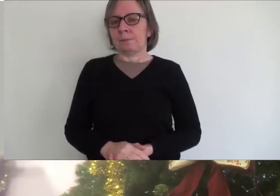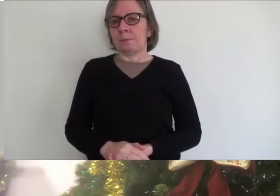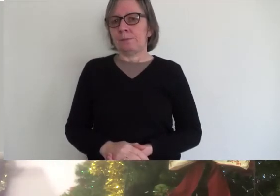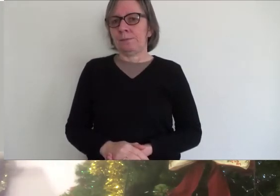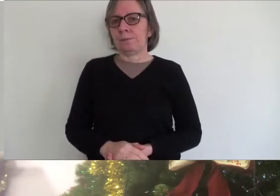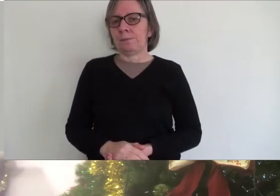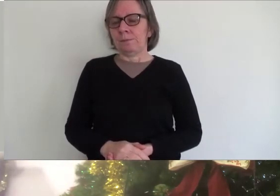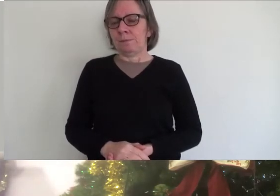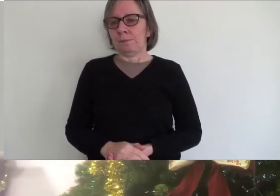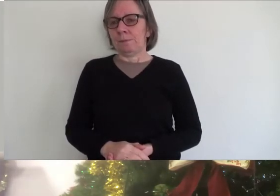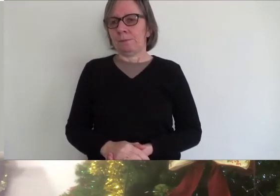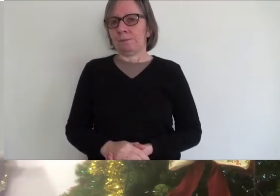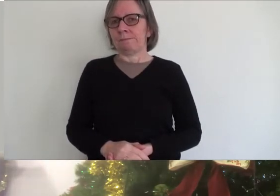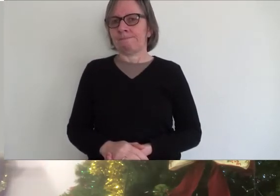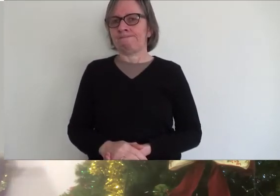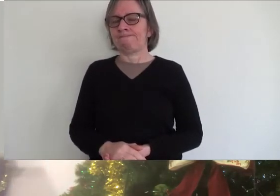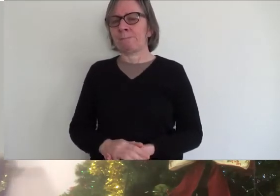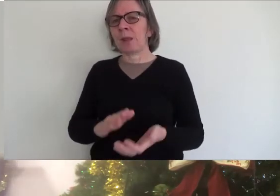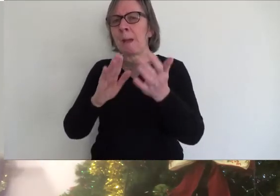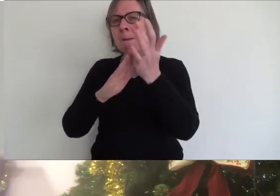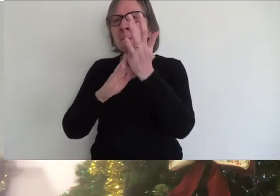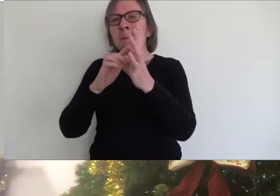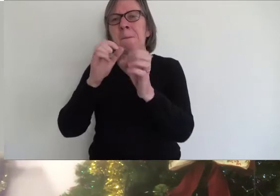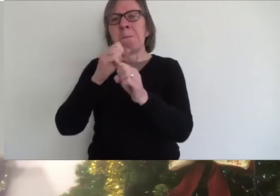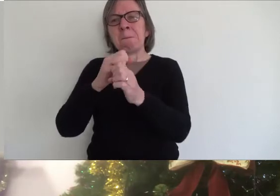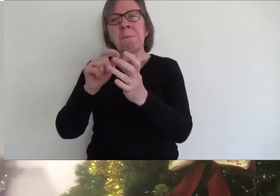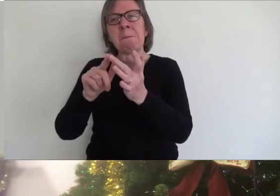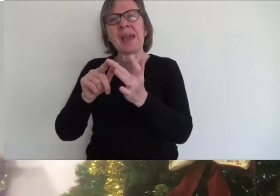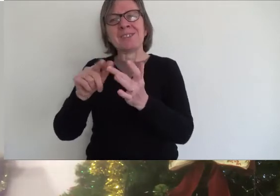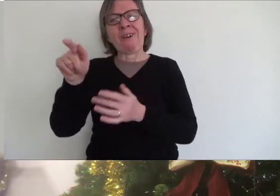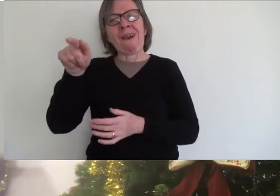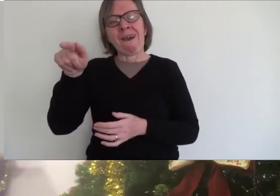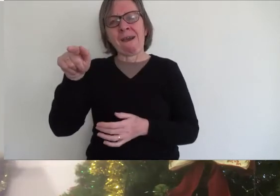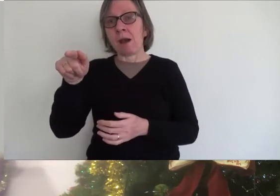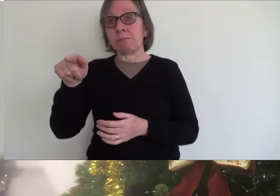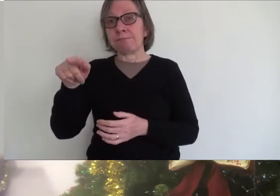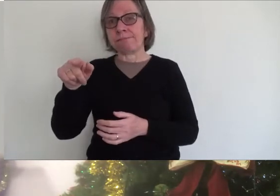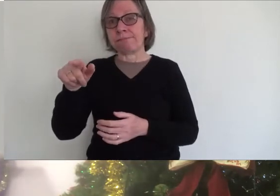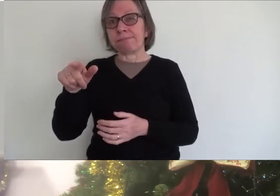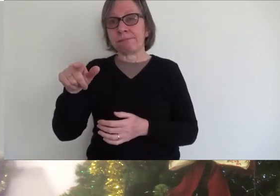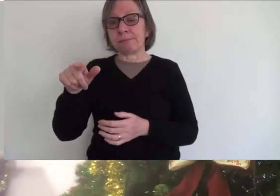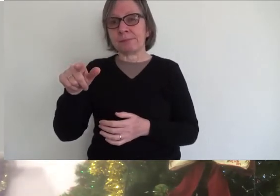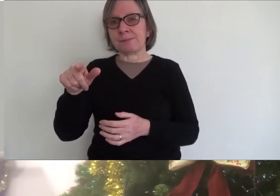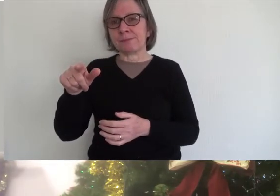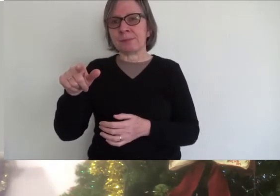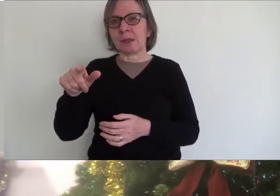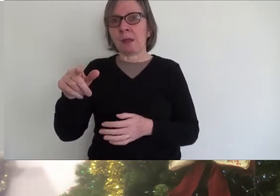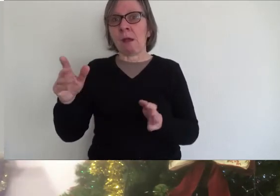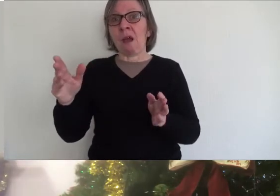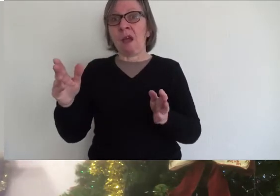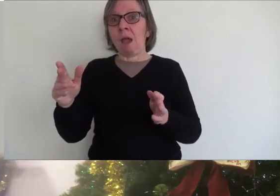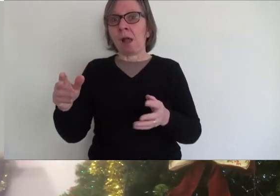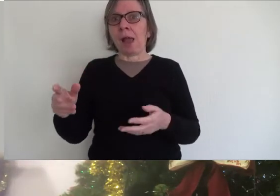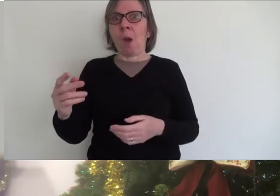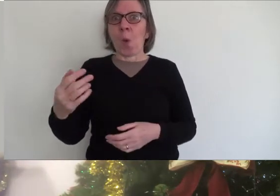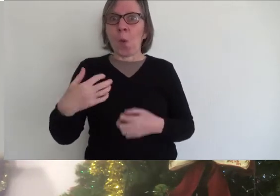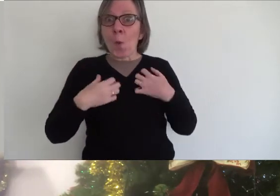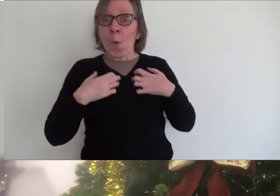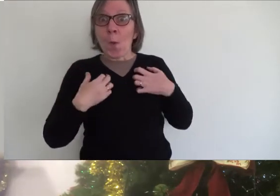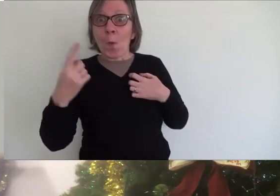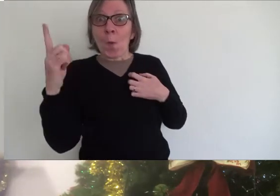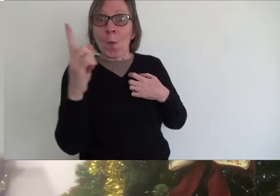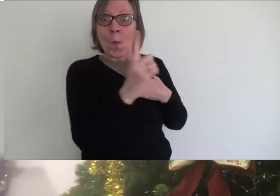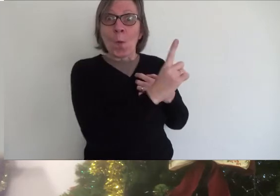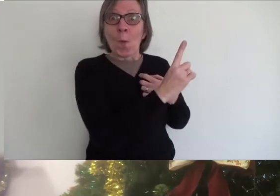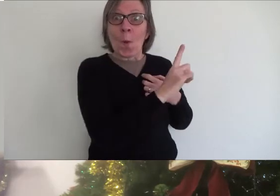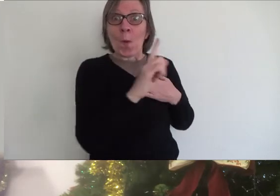The experience of the Magi was not to be locked away in their memory banks. This wasn't a secret